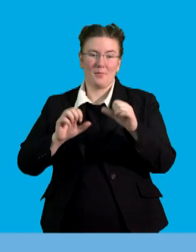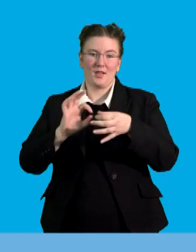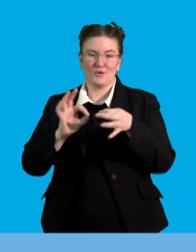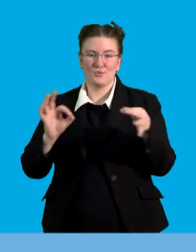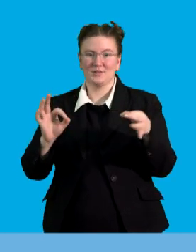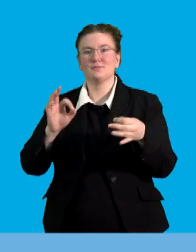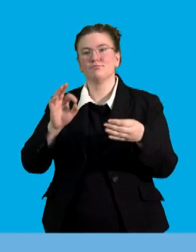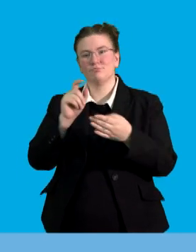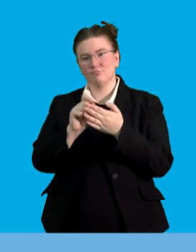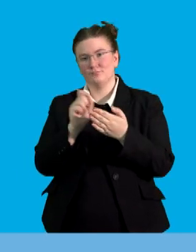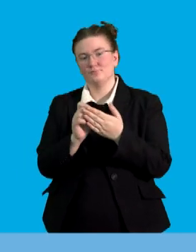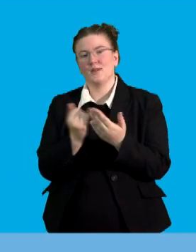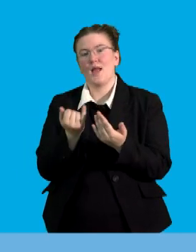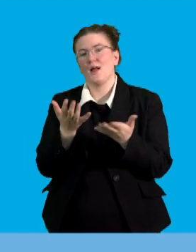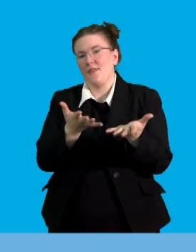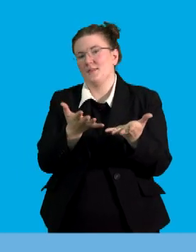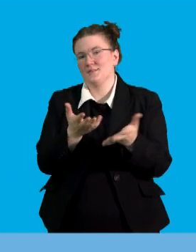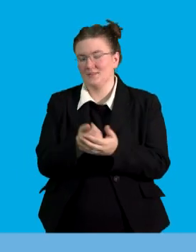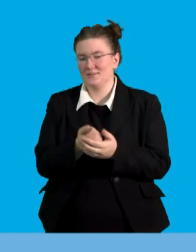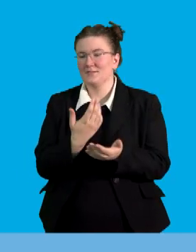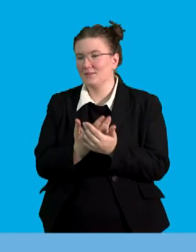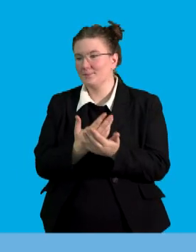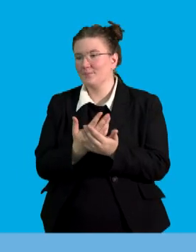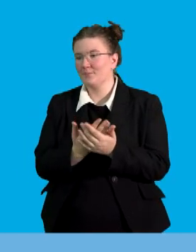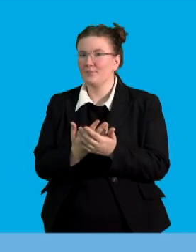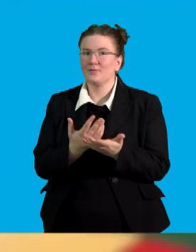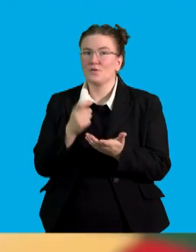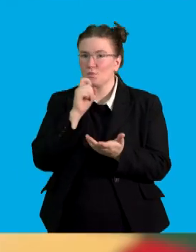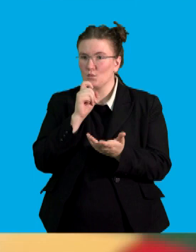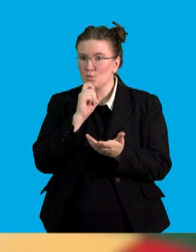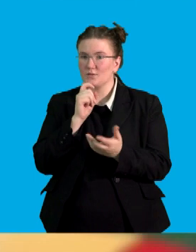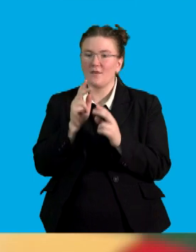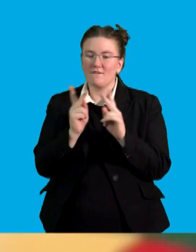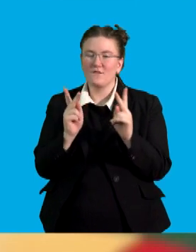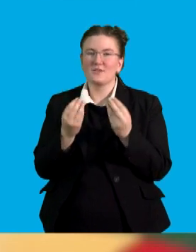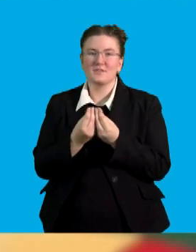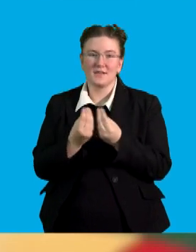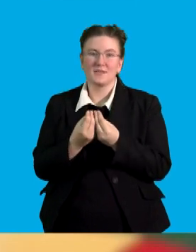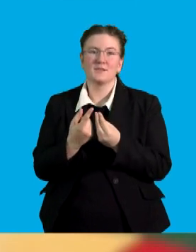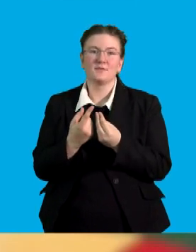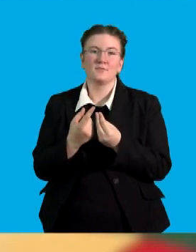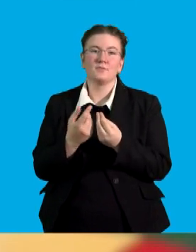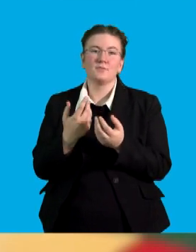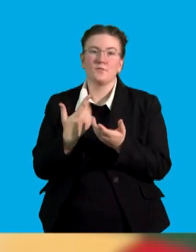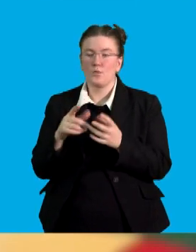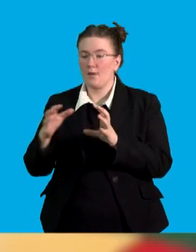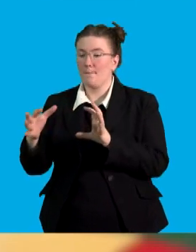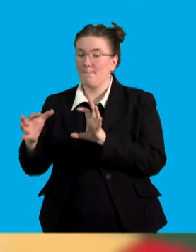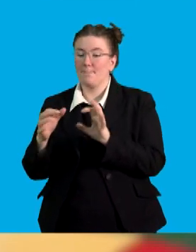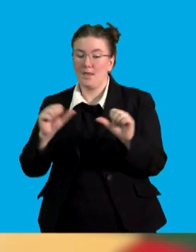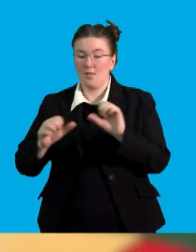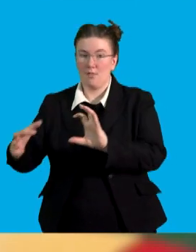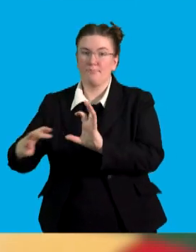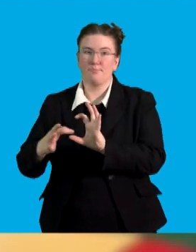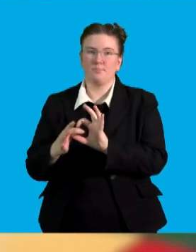By using the chemical formulas, we can also use the elements and also the modeling atoms. We can use them and chemically bond them